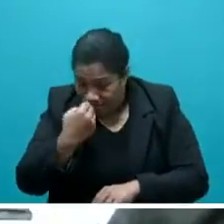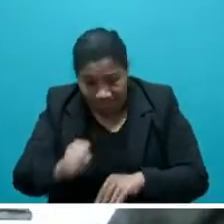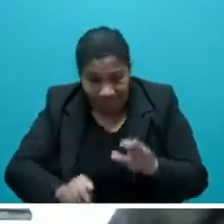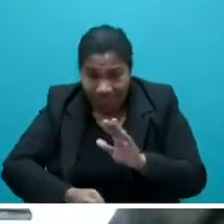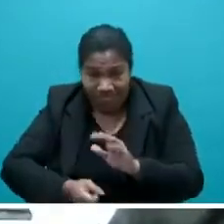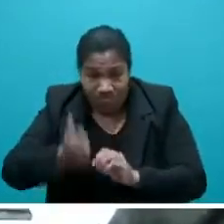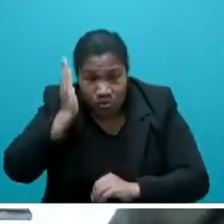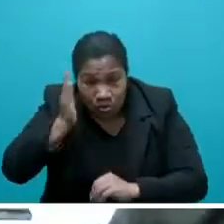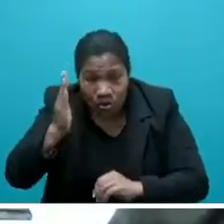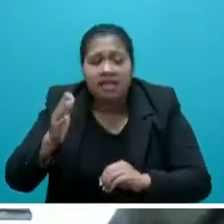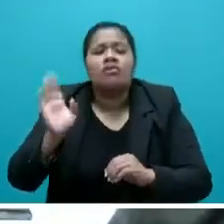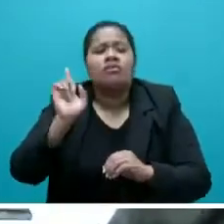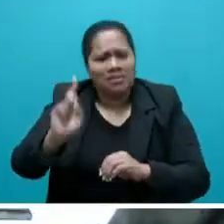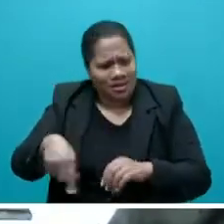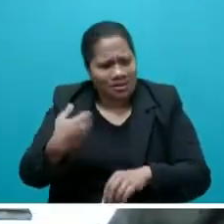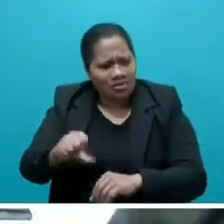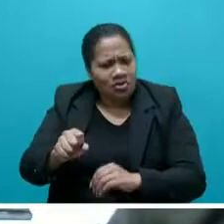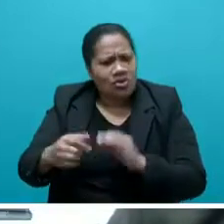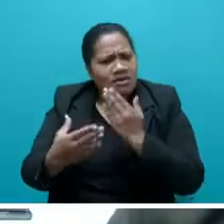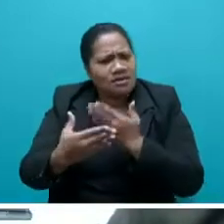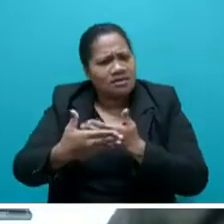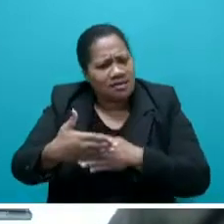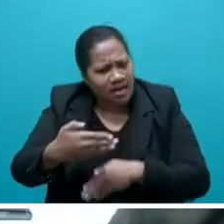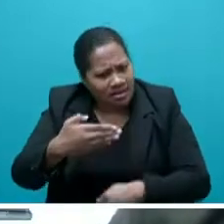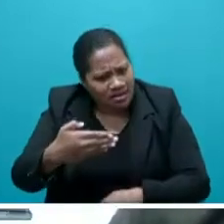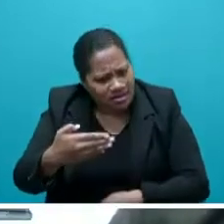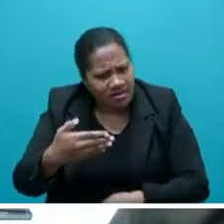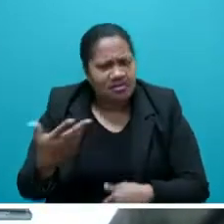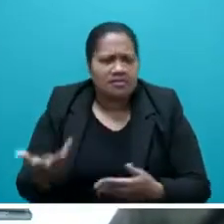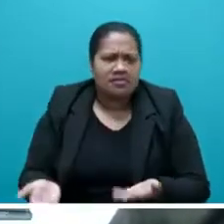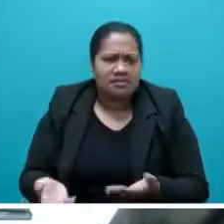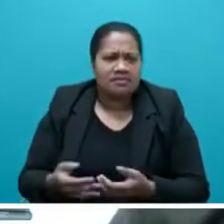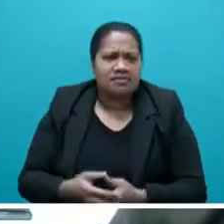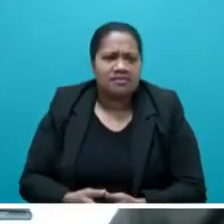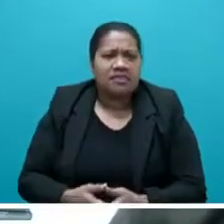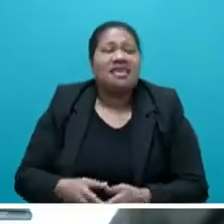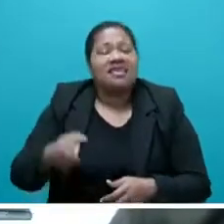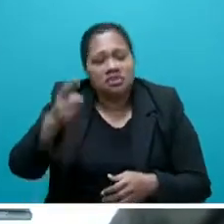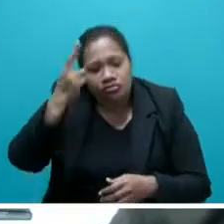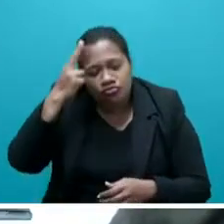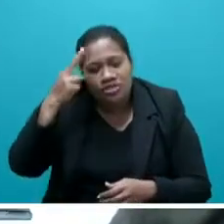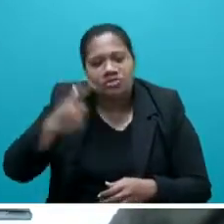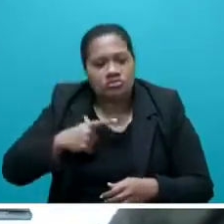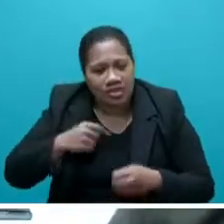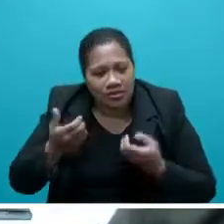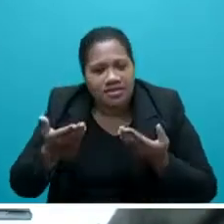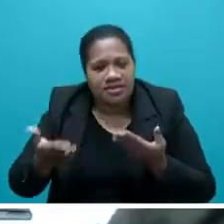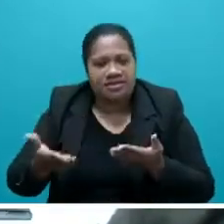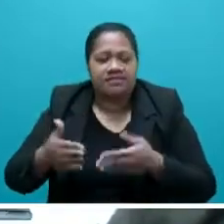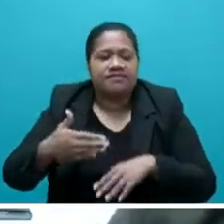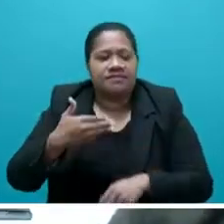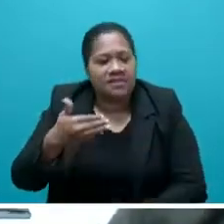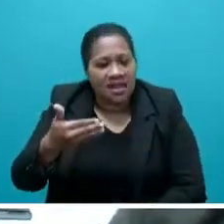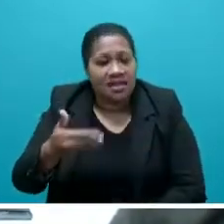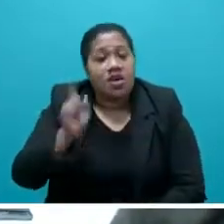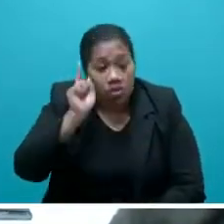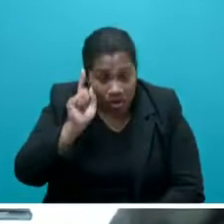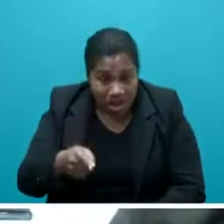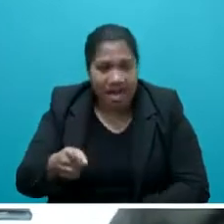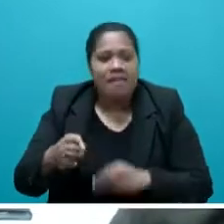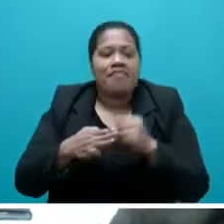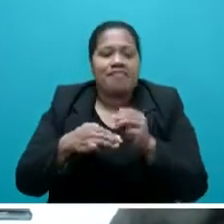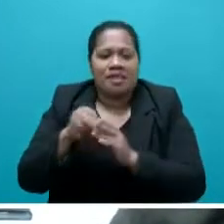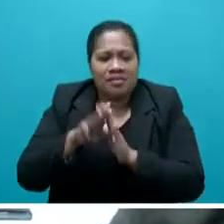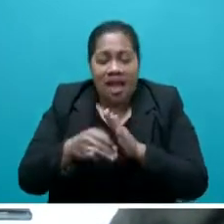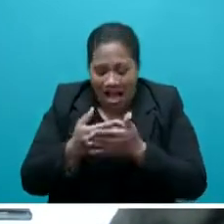very logical, Mr. Speaker, sir. Mr. Speaker, sir, that is what you call prudent management. This is the